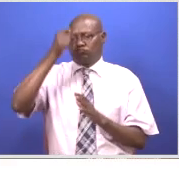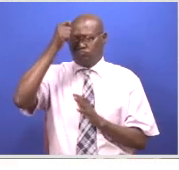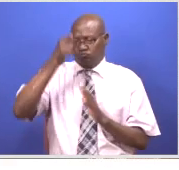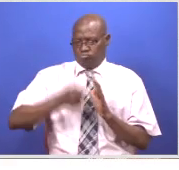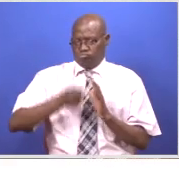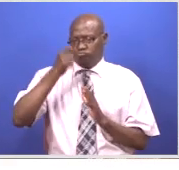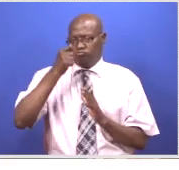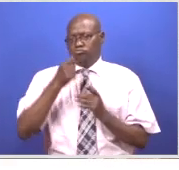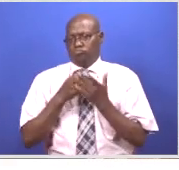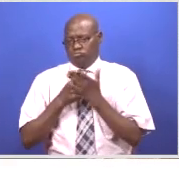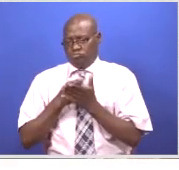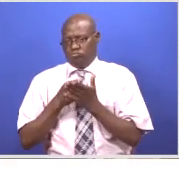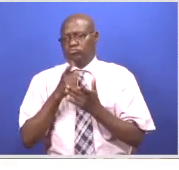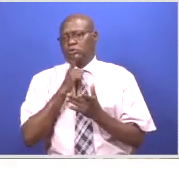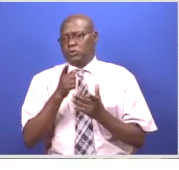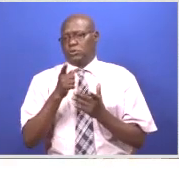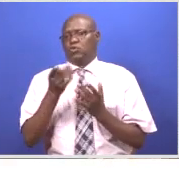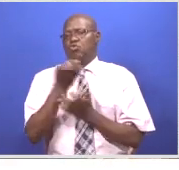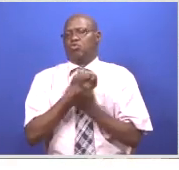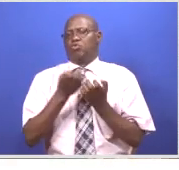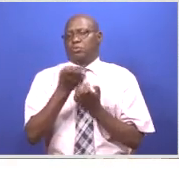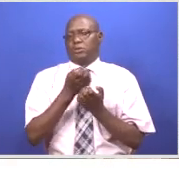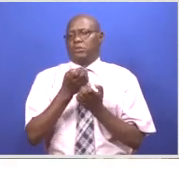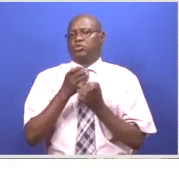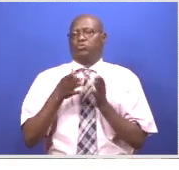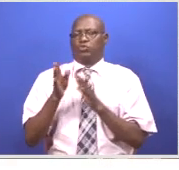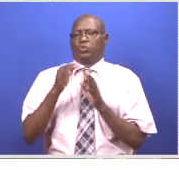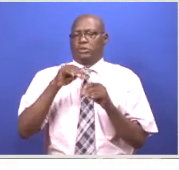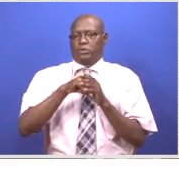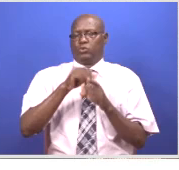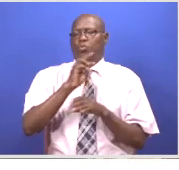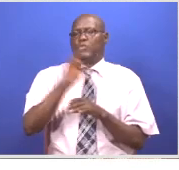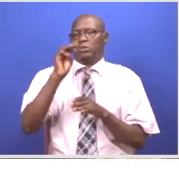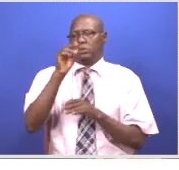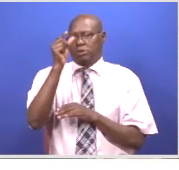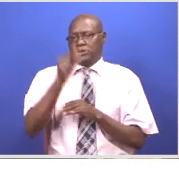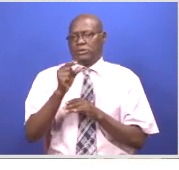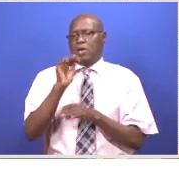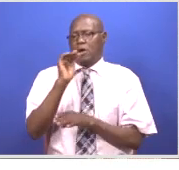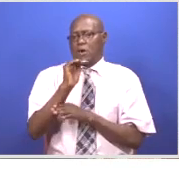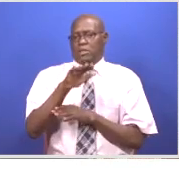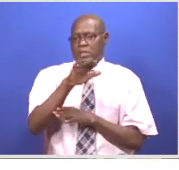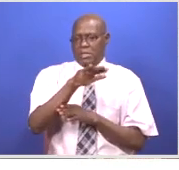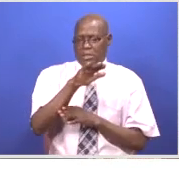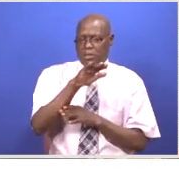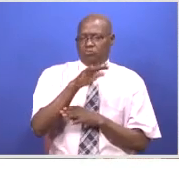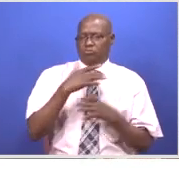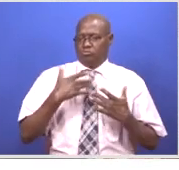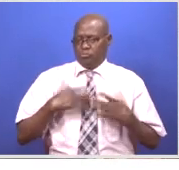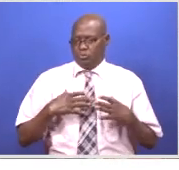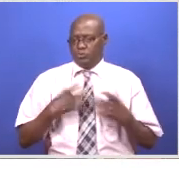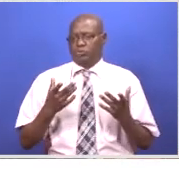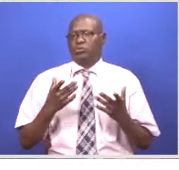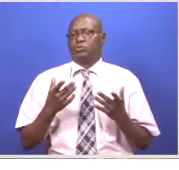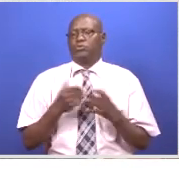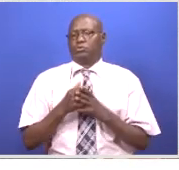and tourism opportunities in the western region. The DP has urged area residents to seize the opportunity brought about by the